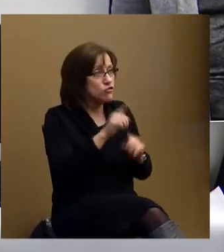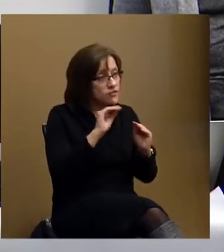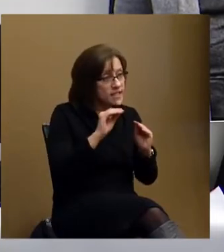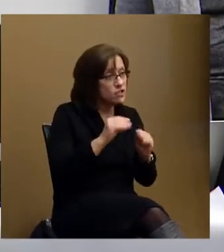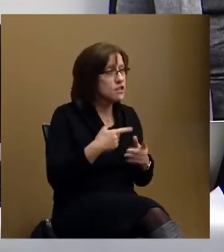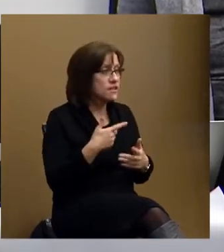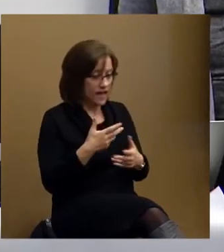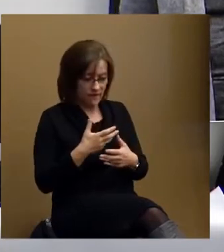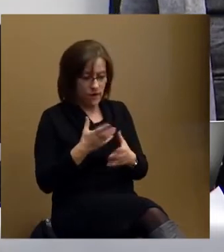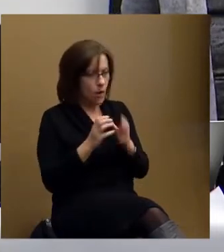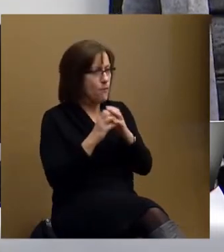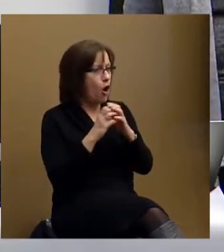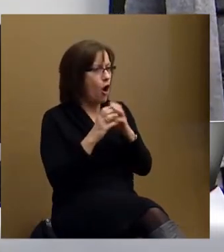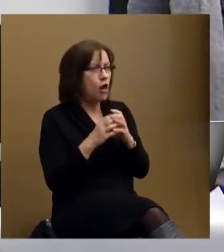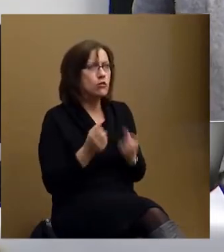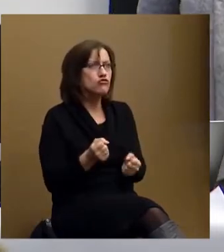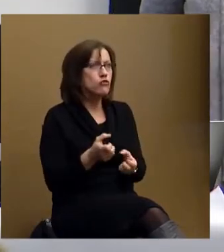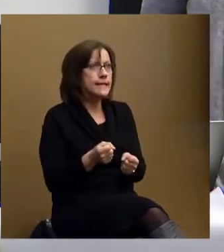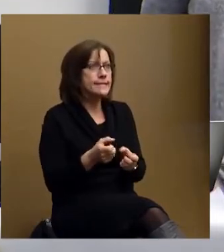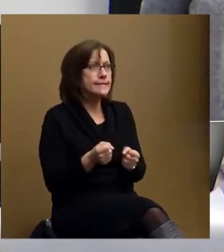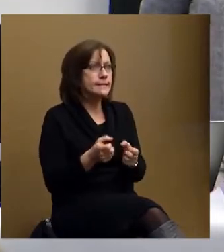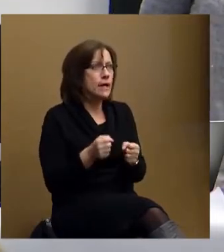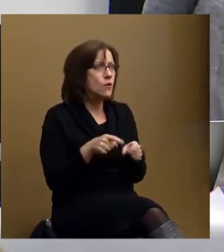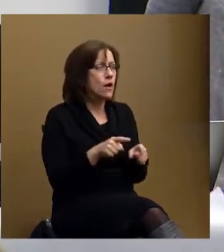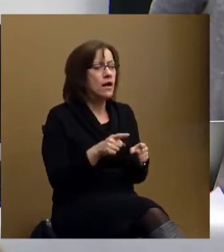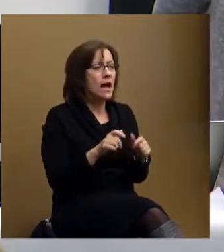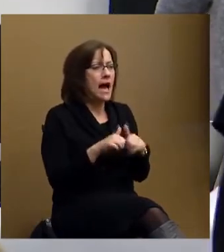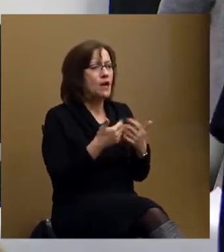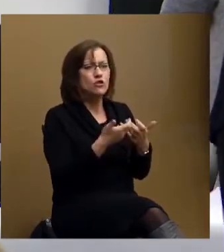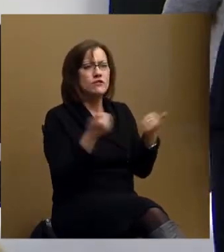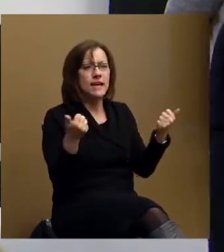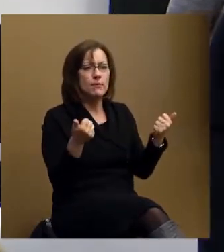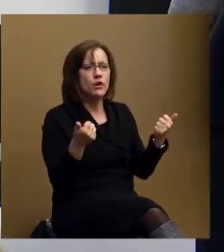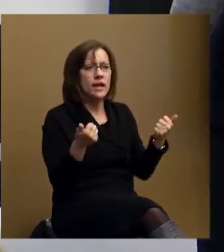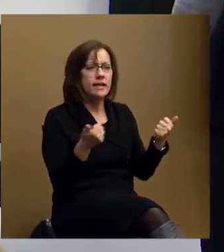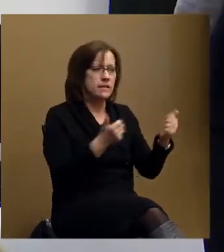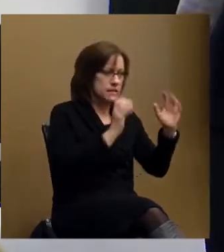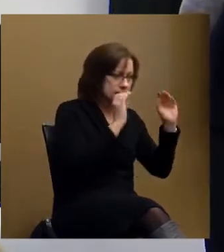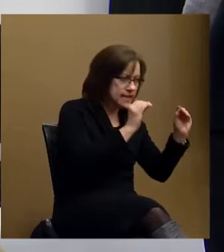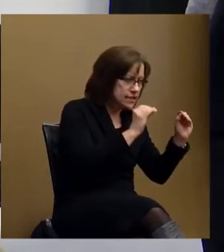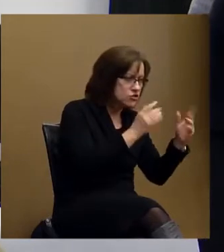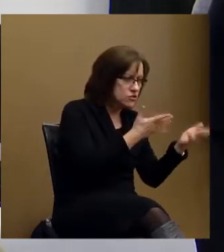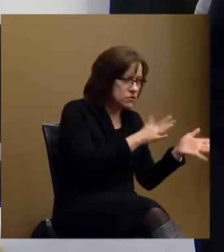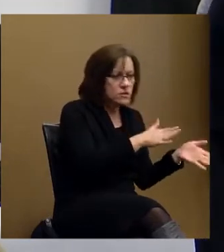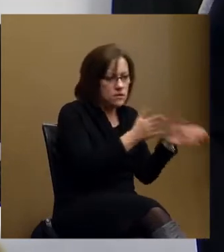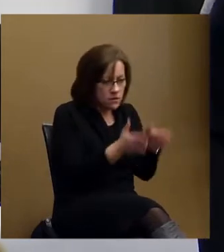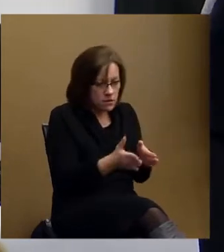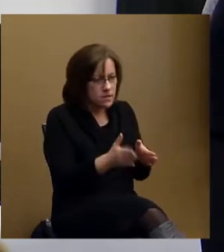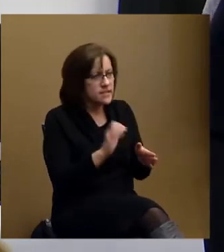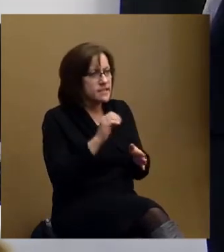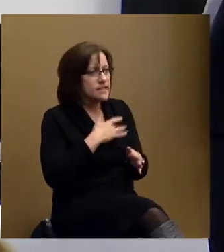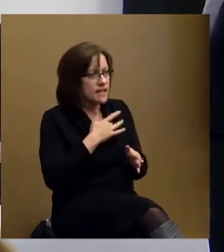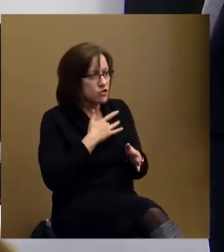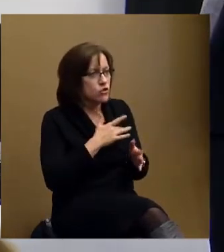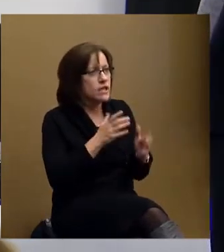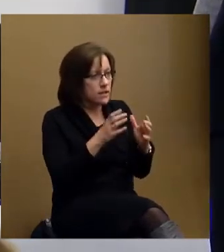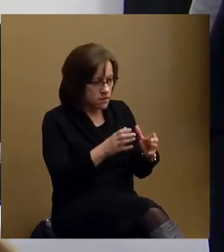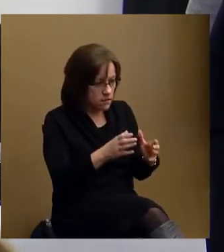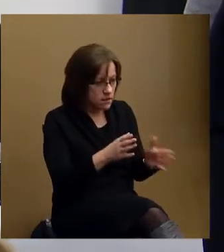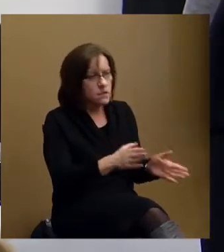teaching them? How do you know when to separate that as the reward, and how do you know when to let them do it the whole day, or